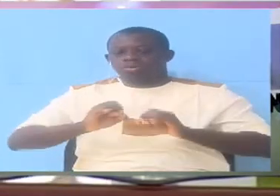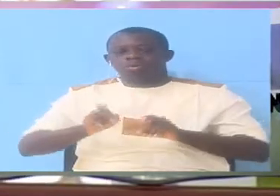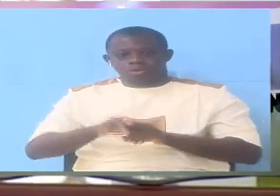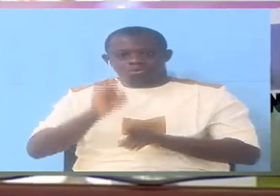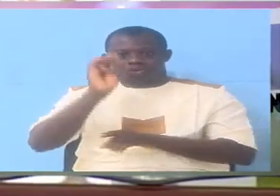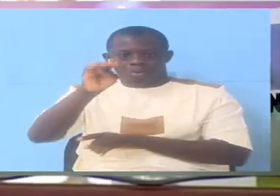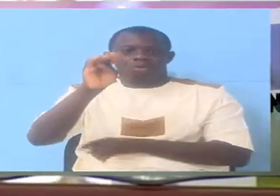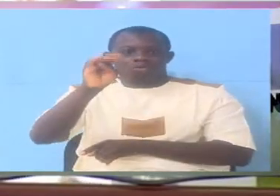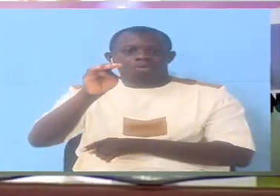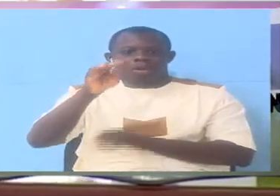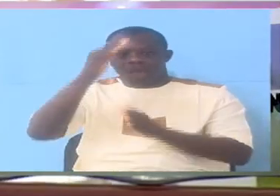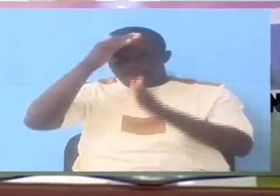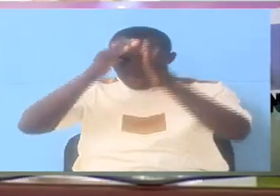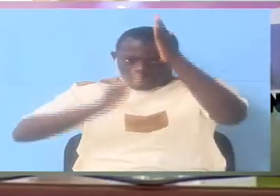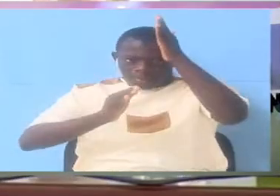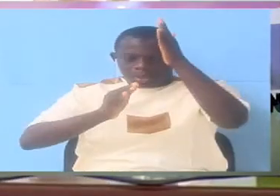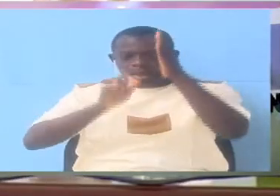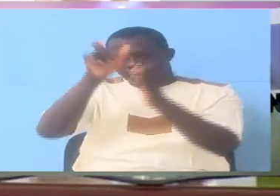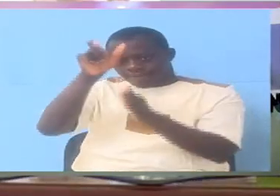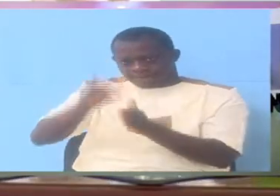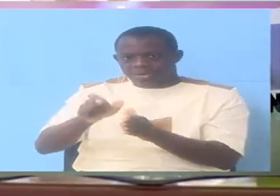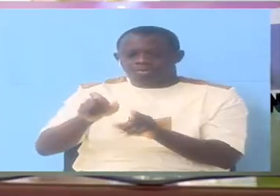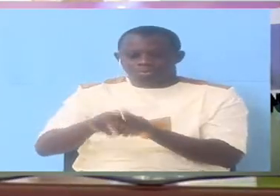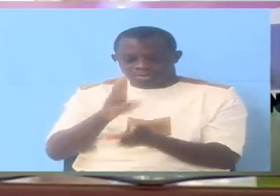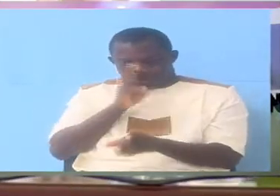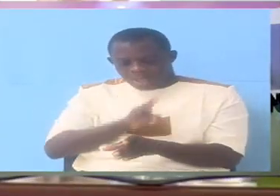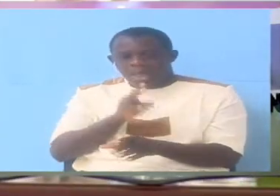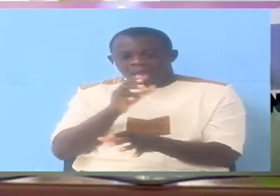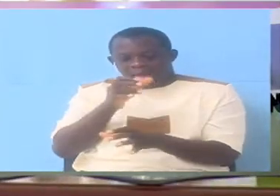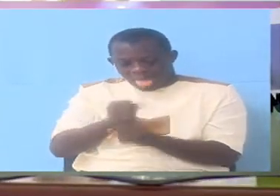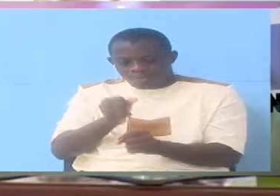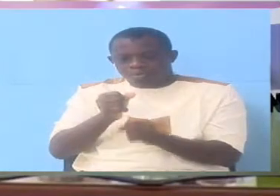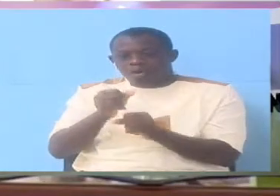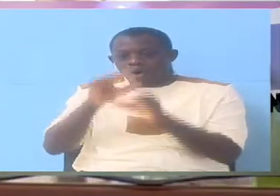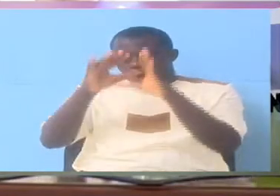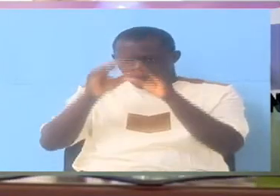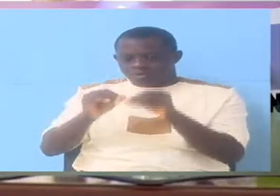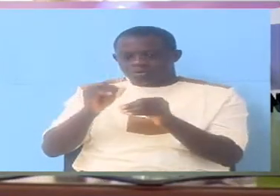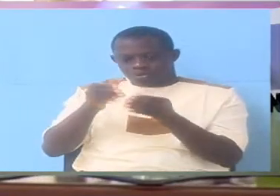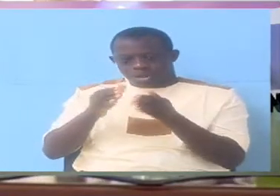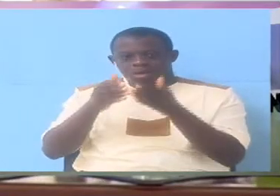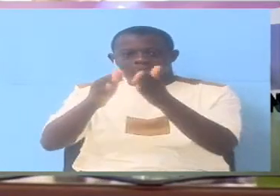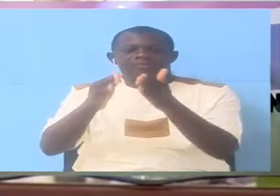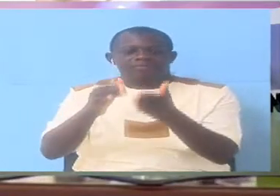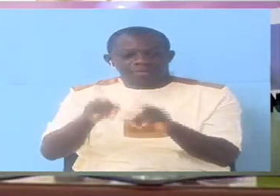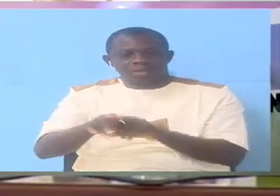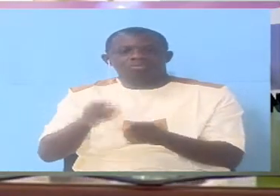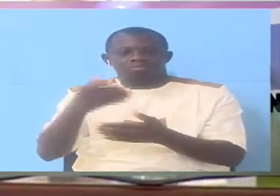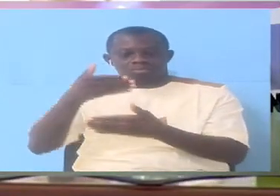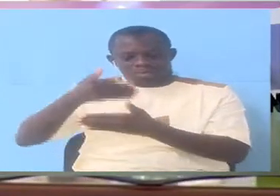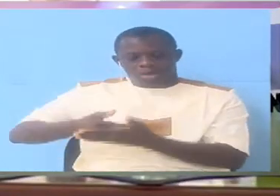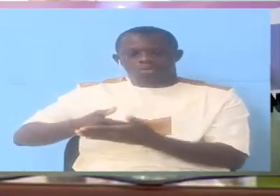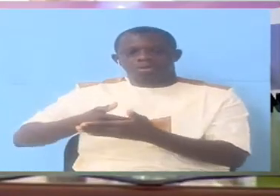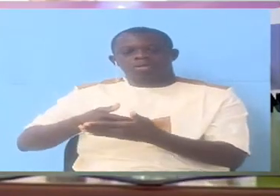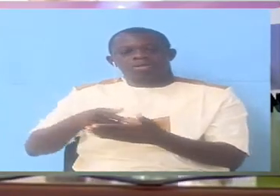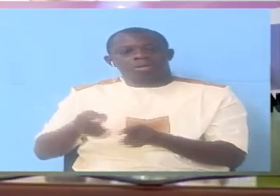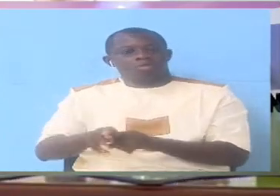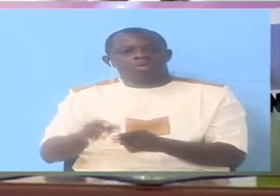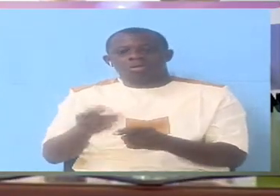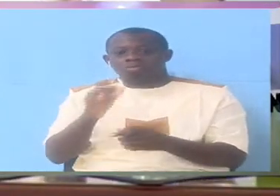in the records, even though many other records may have